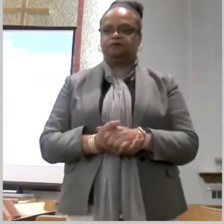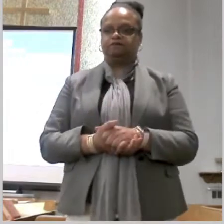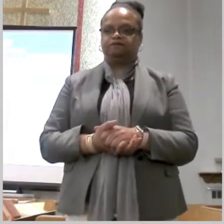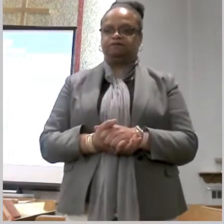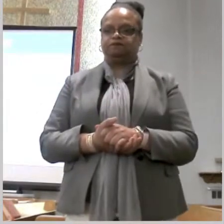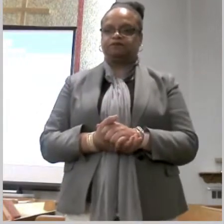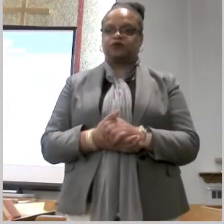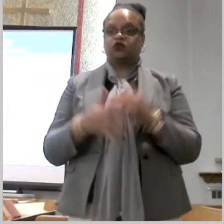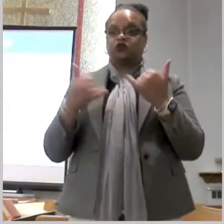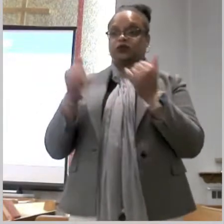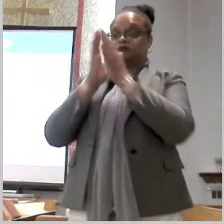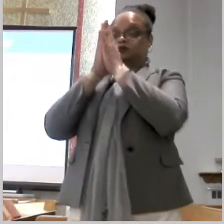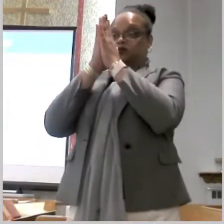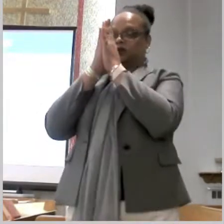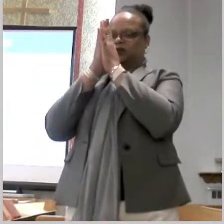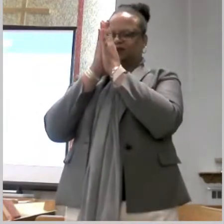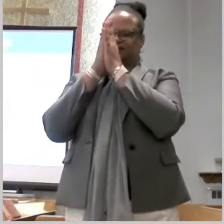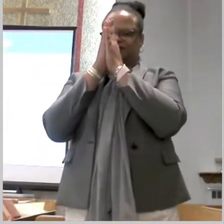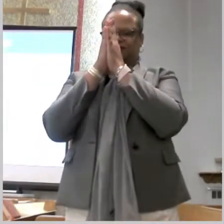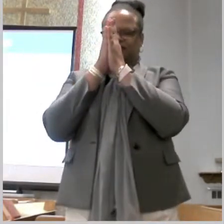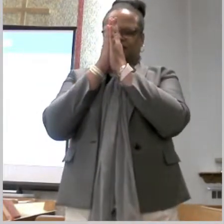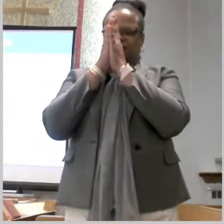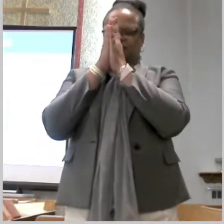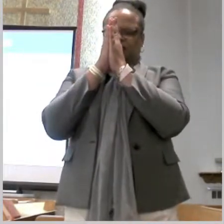time as we go to the Lord in prayer.